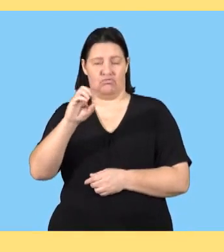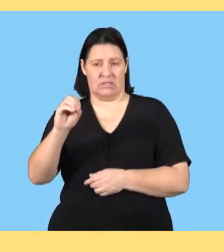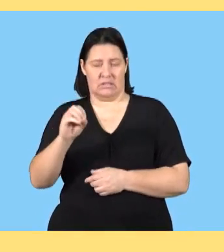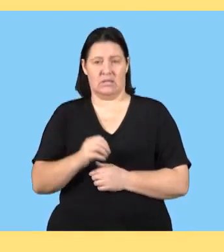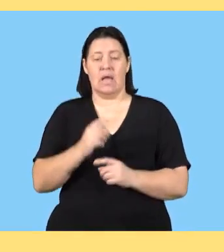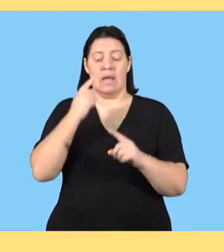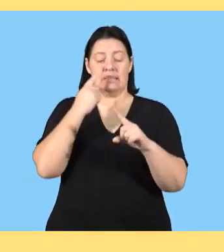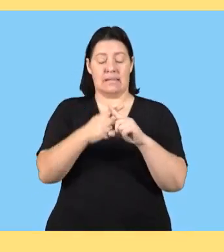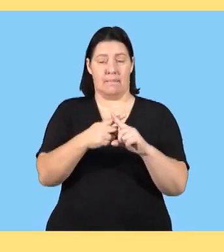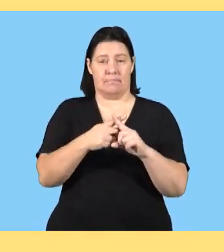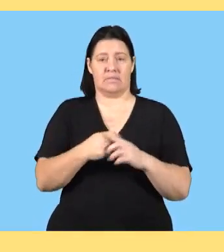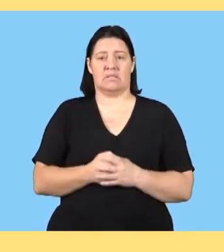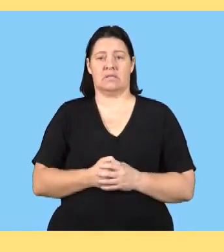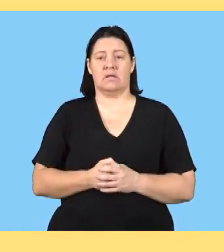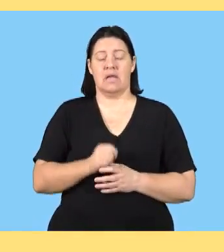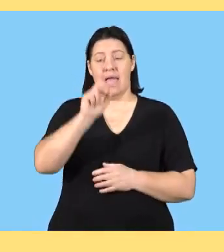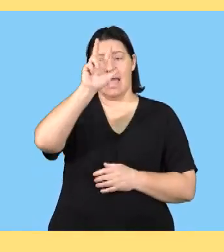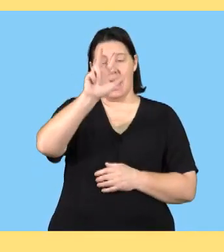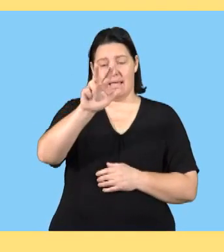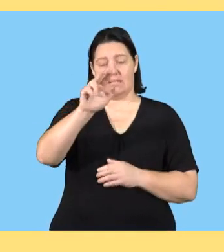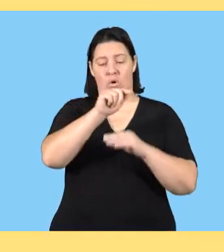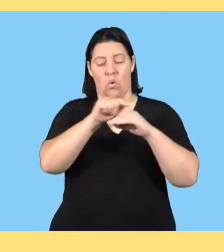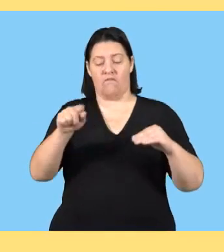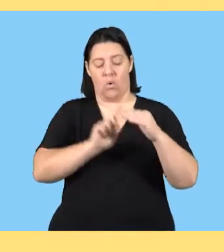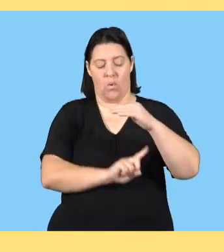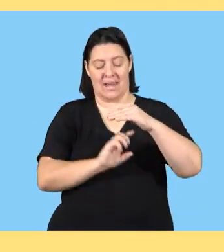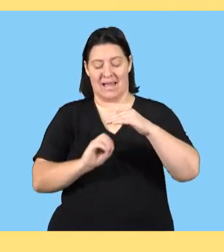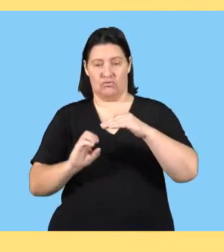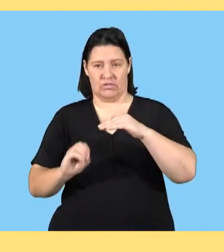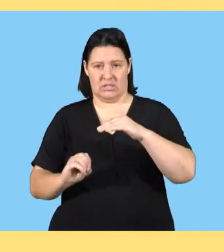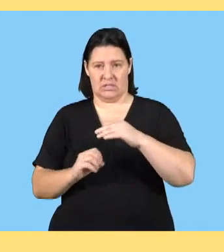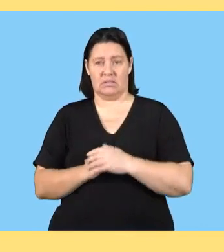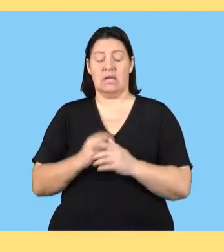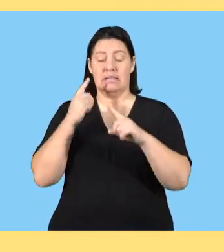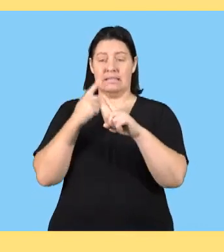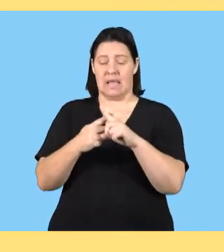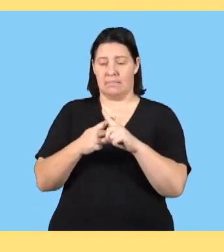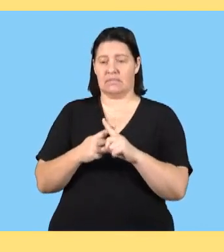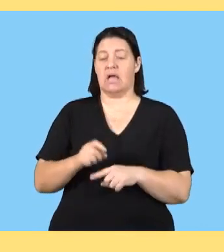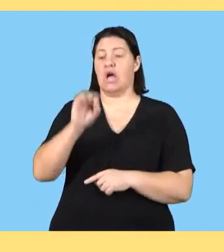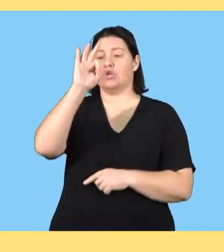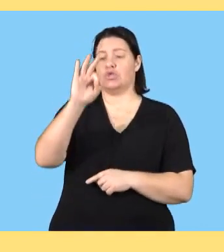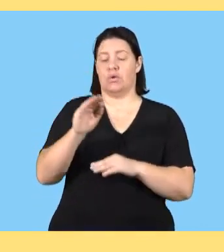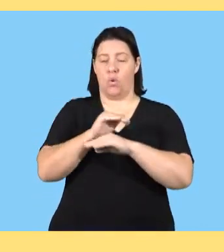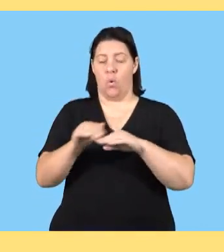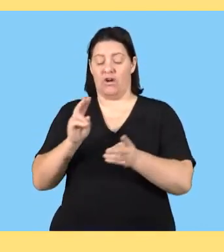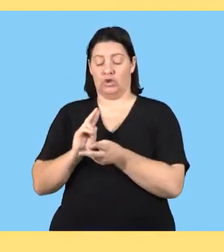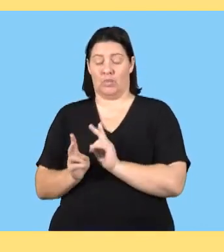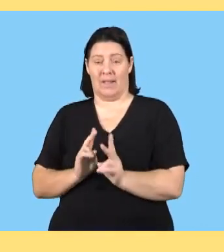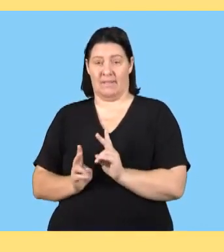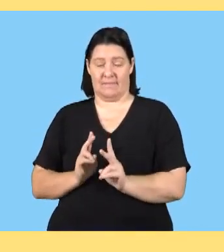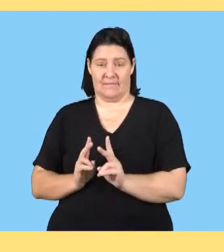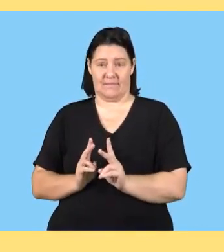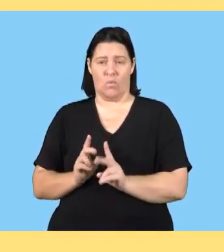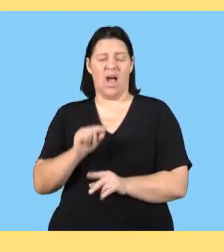9,200 multiplied by 8%, which is the interest, and it has been overdue